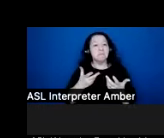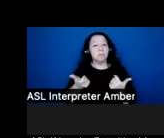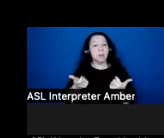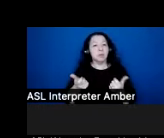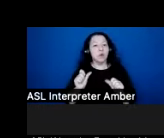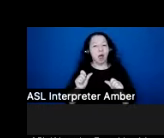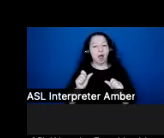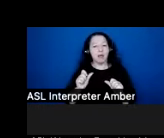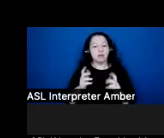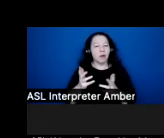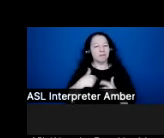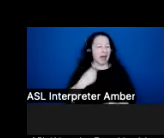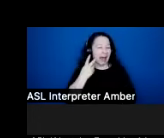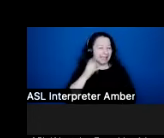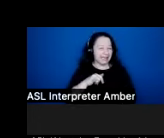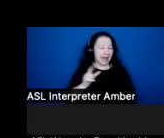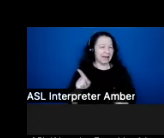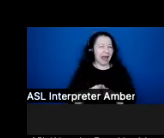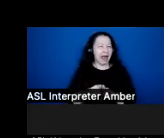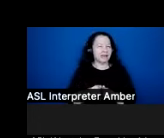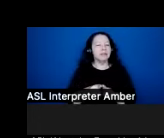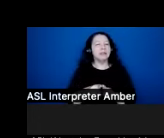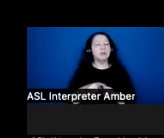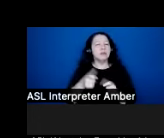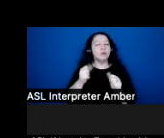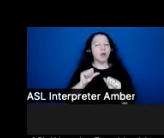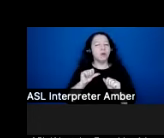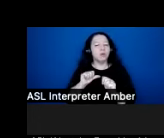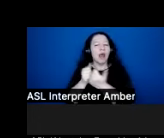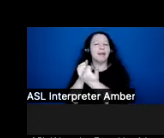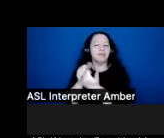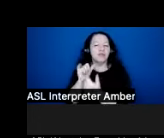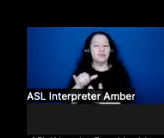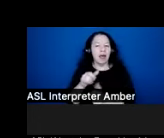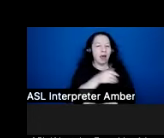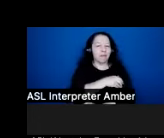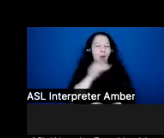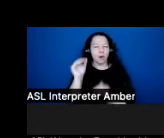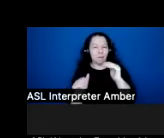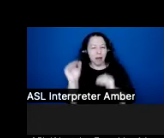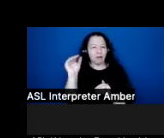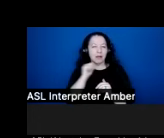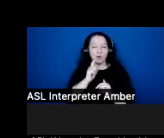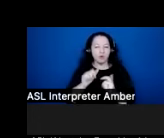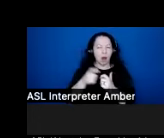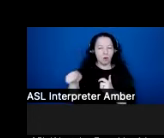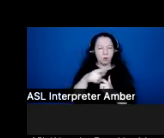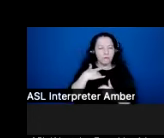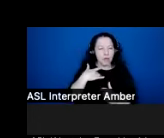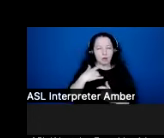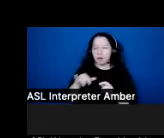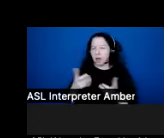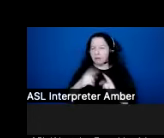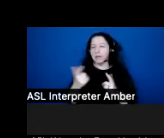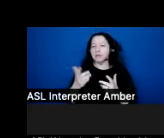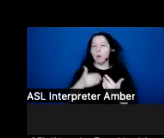as like trying to challenge that power imbalance. I don't know how other folks like feel about that, but it's almost like, okay, you're trying to